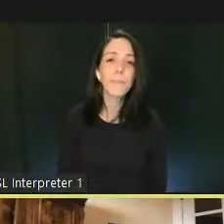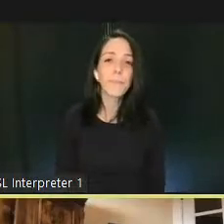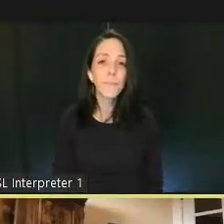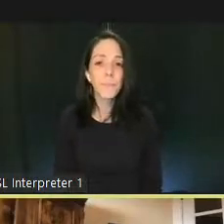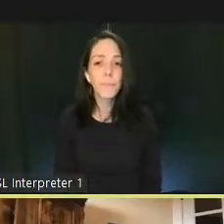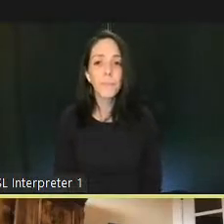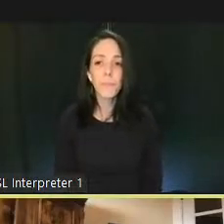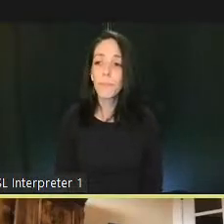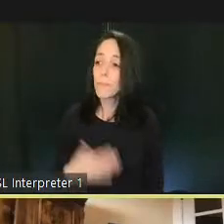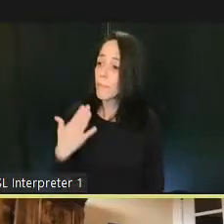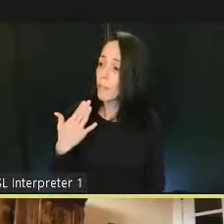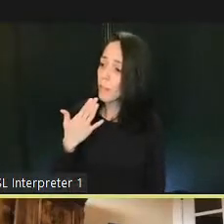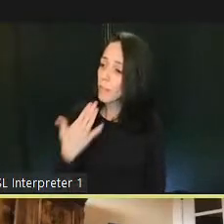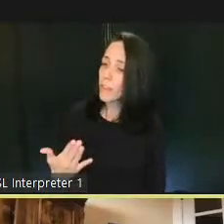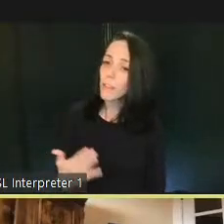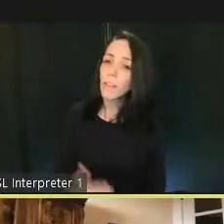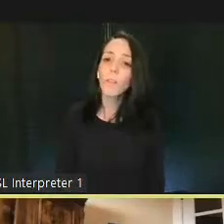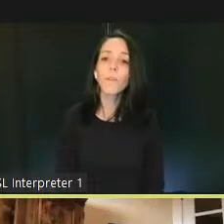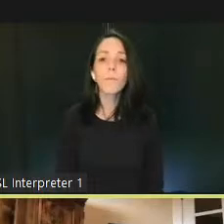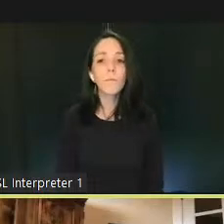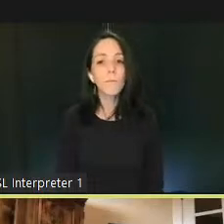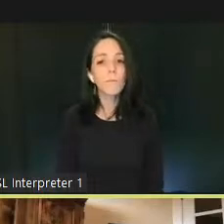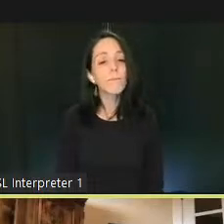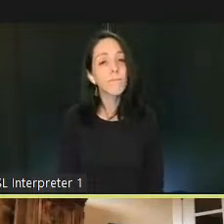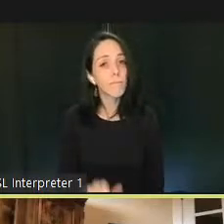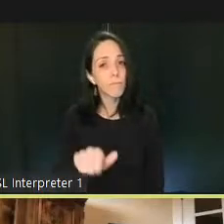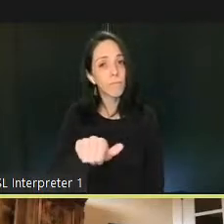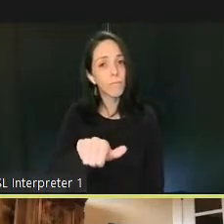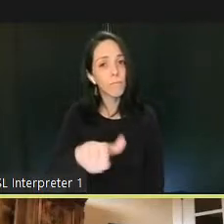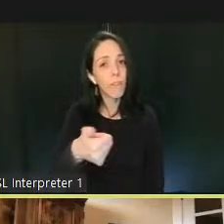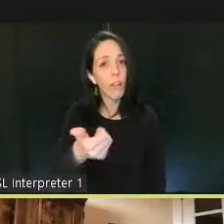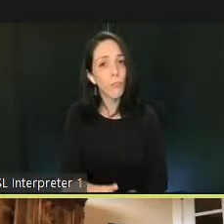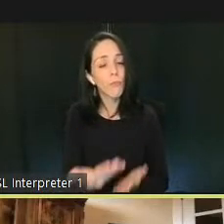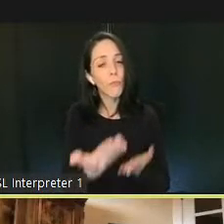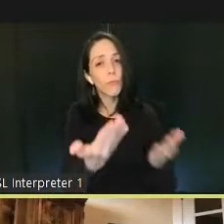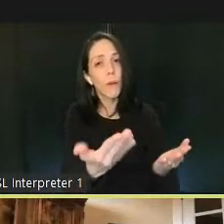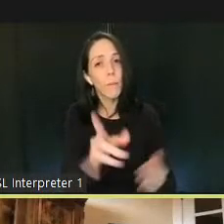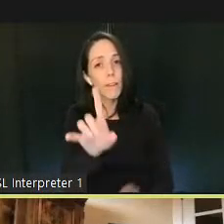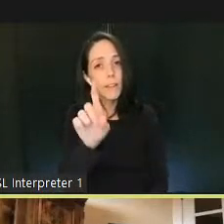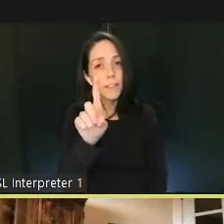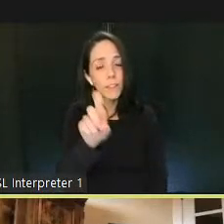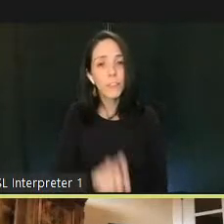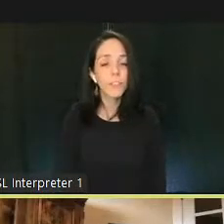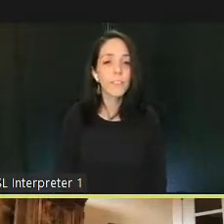Thank you. We have a second. Do we have any other nominations?